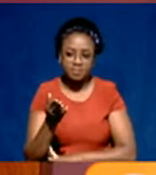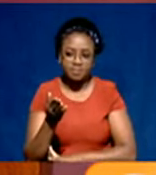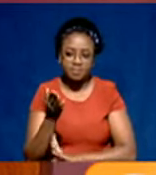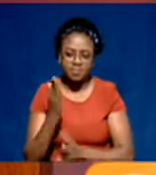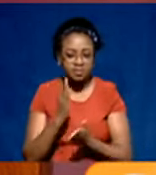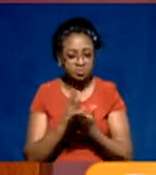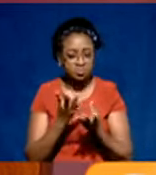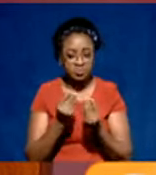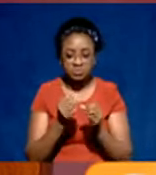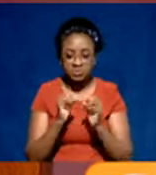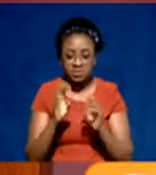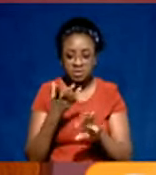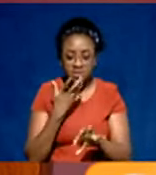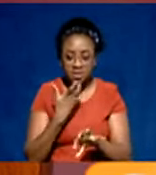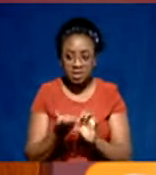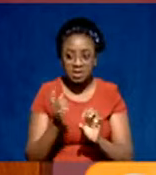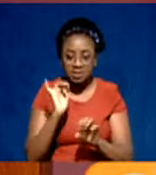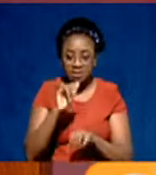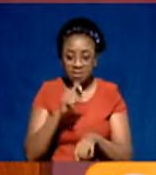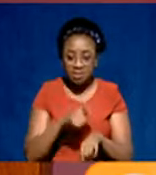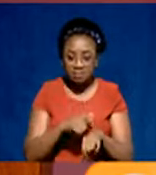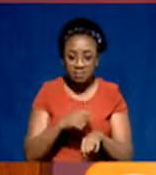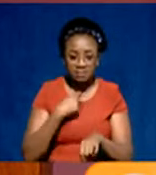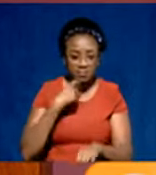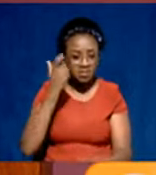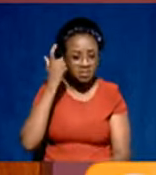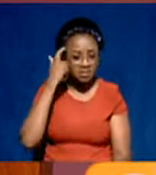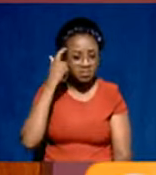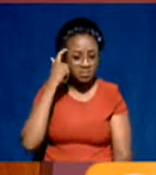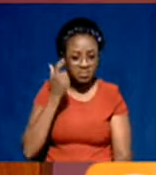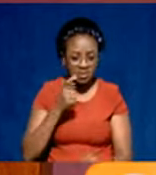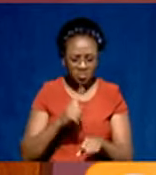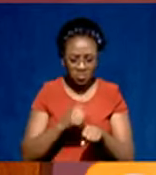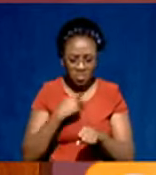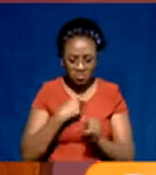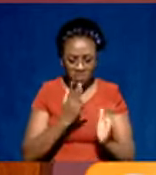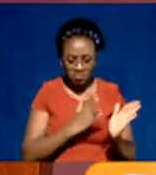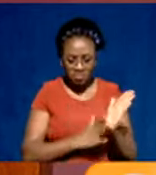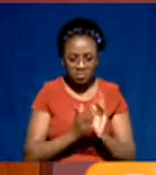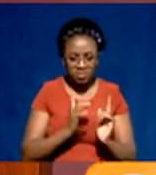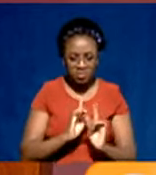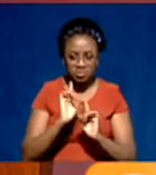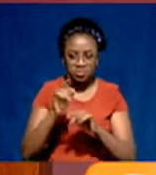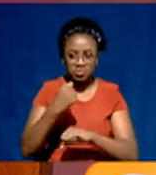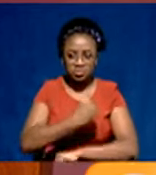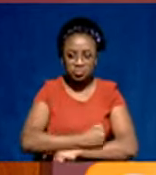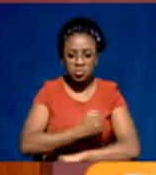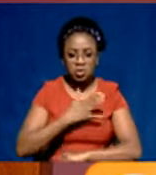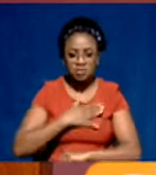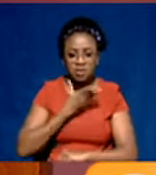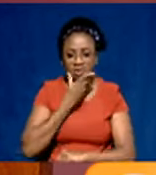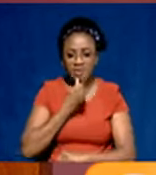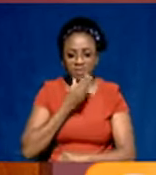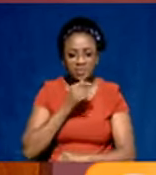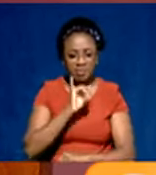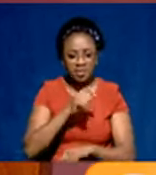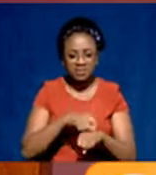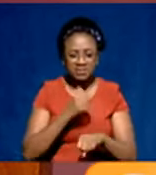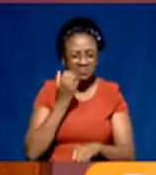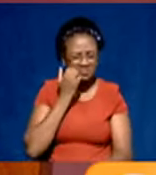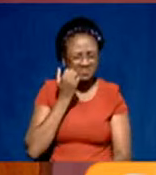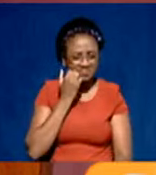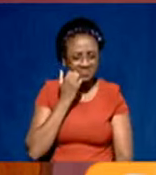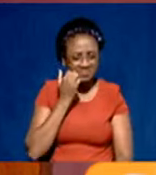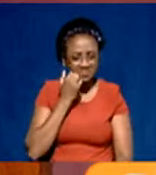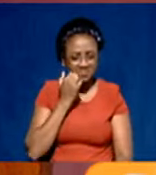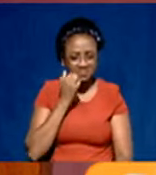me. And I remember that time when I was preparing to go to school, my dad was very sick by then. In fact, when